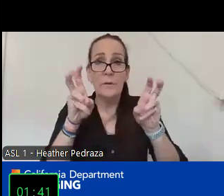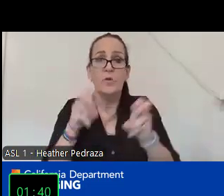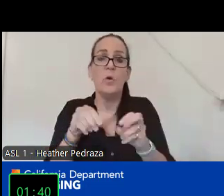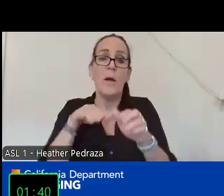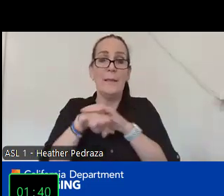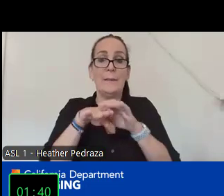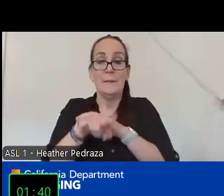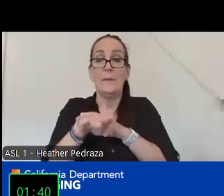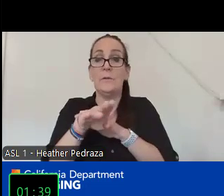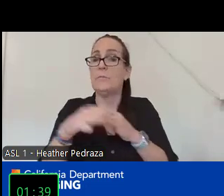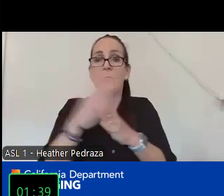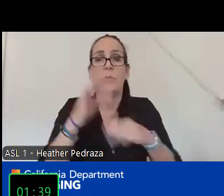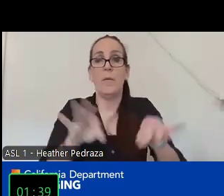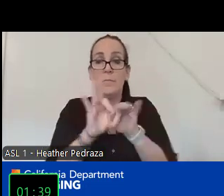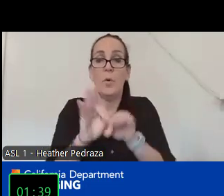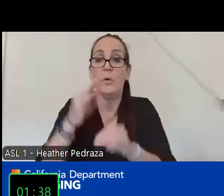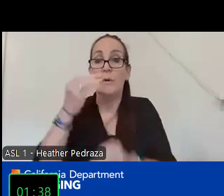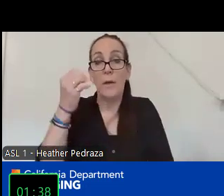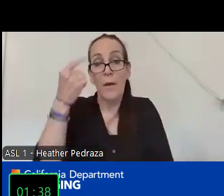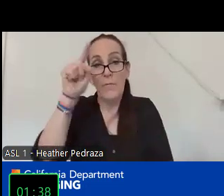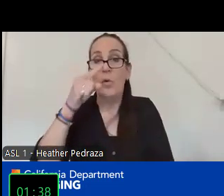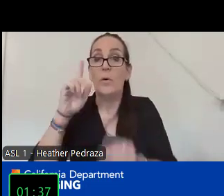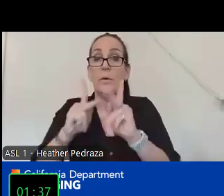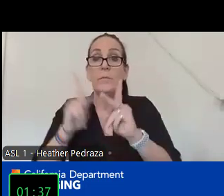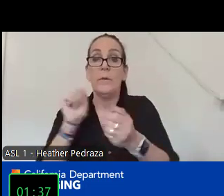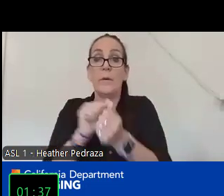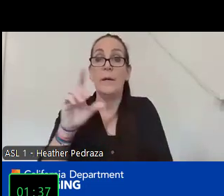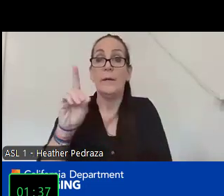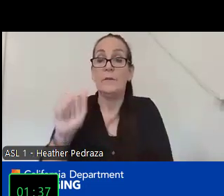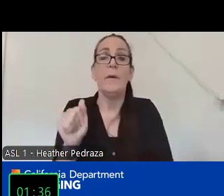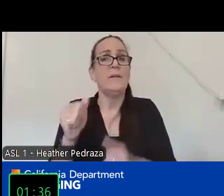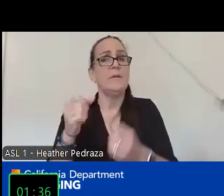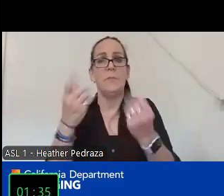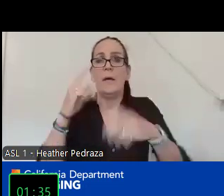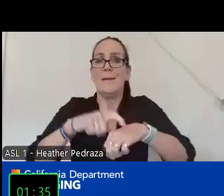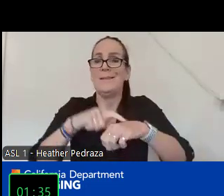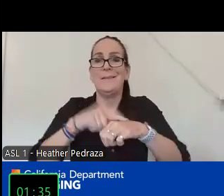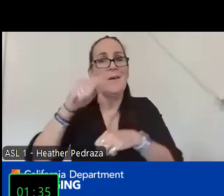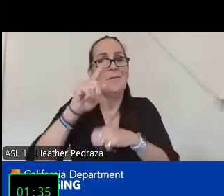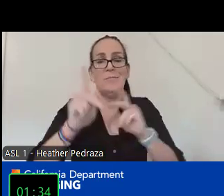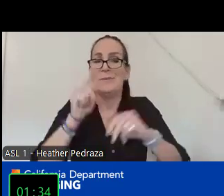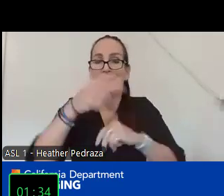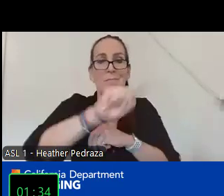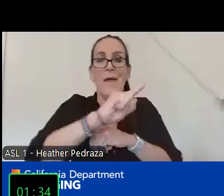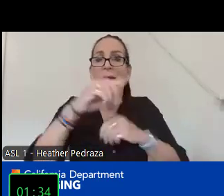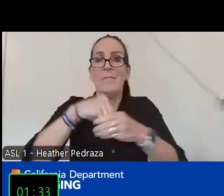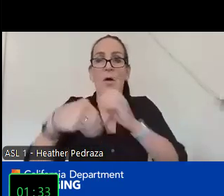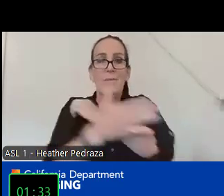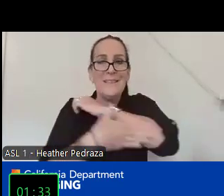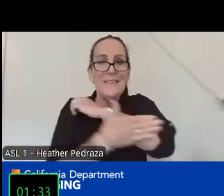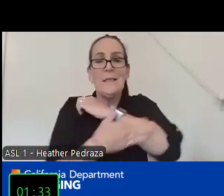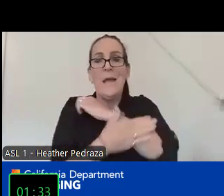with disabilities and often forgotten by counties when they're making plans and building housing. And yet,